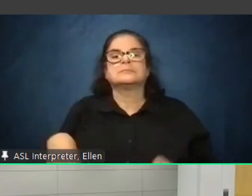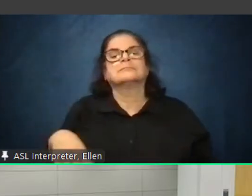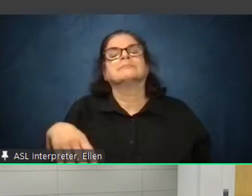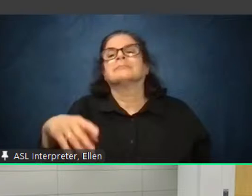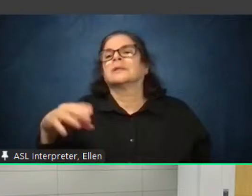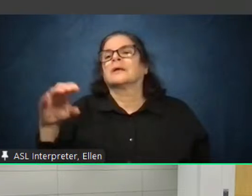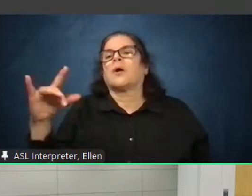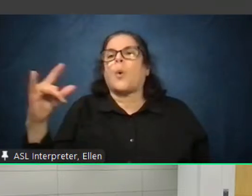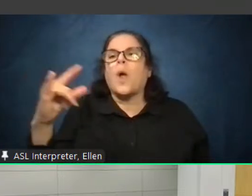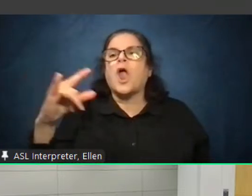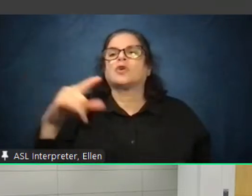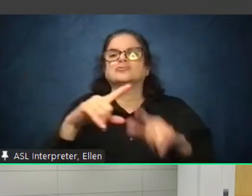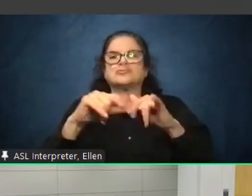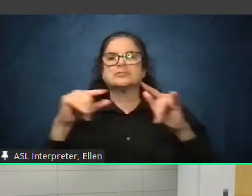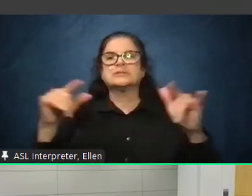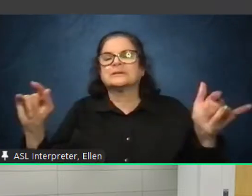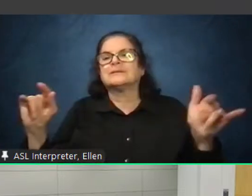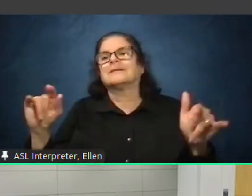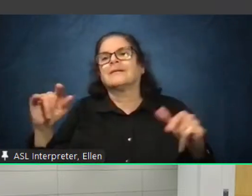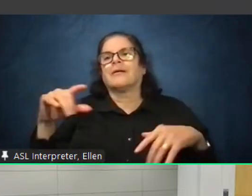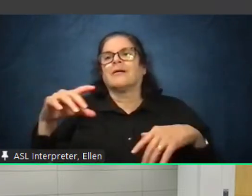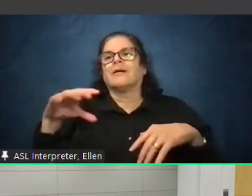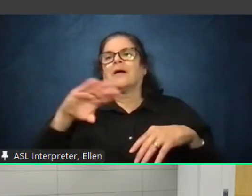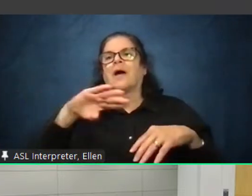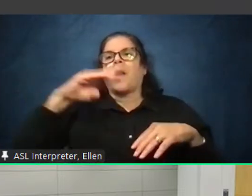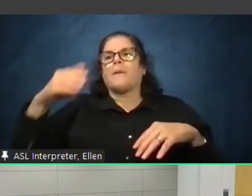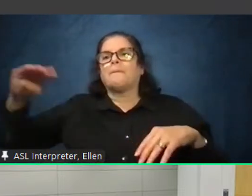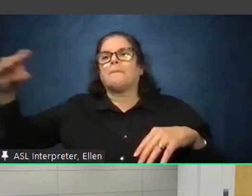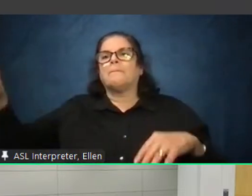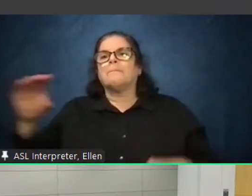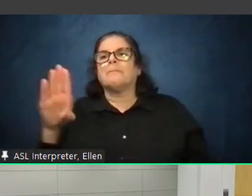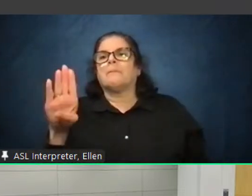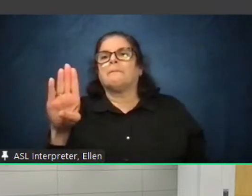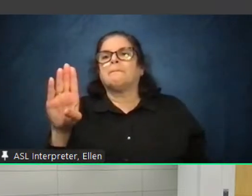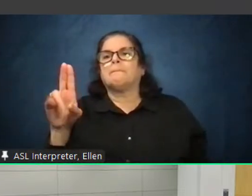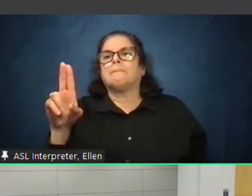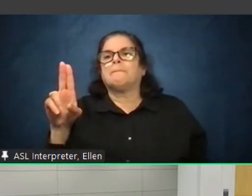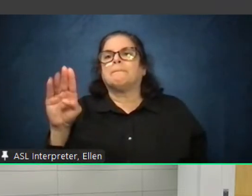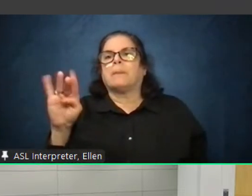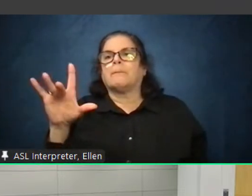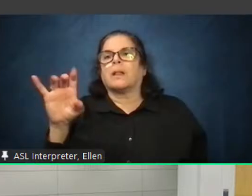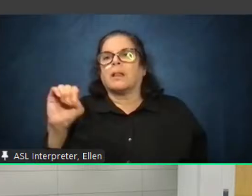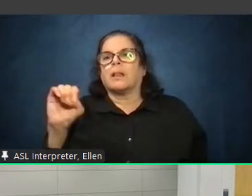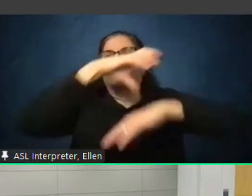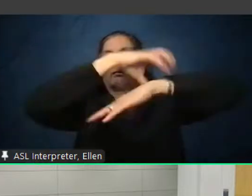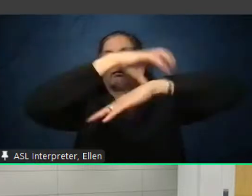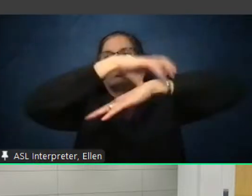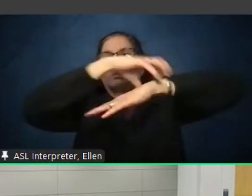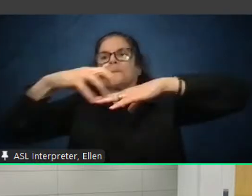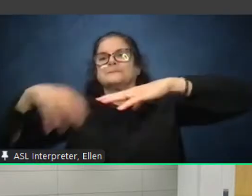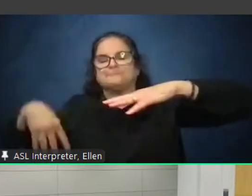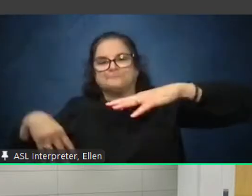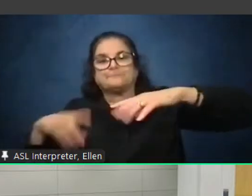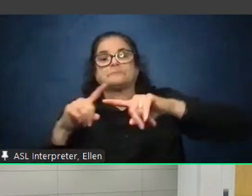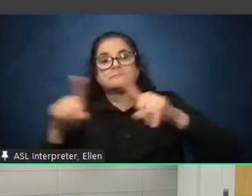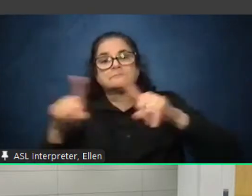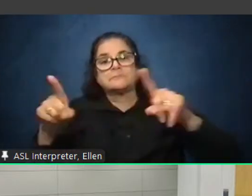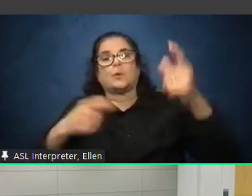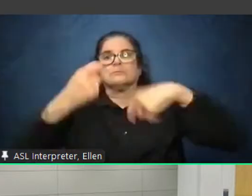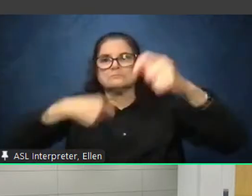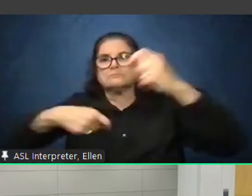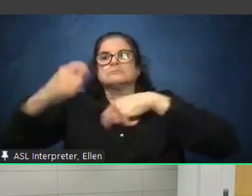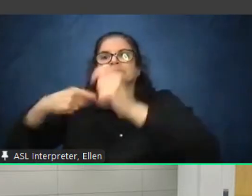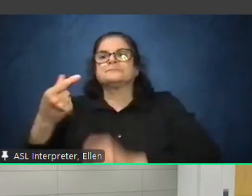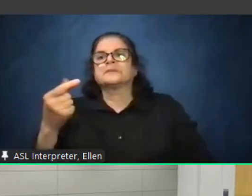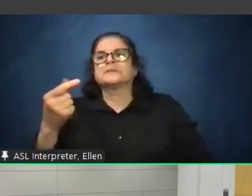sunlit. So we've been using clear canopies for a long time. We've replaced a lot of those with these flatter translucent canopies. Garfield on the green line,